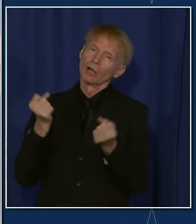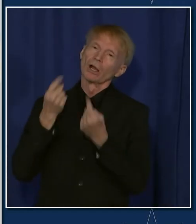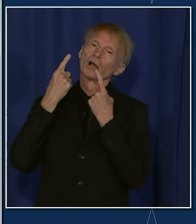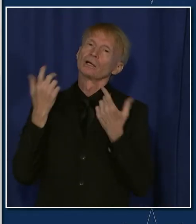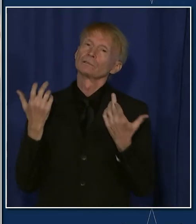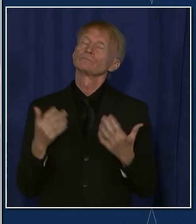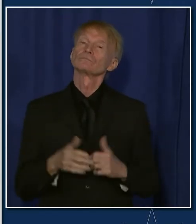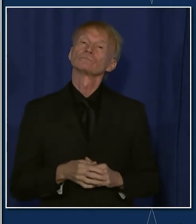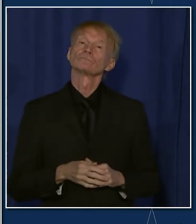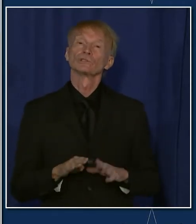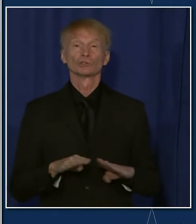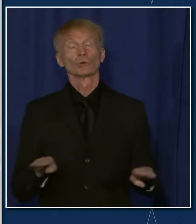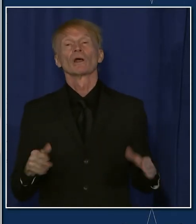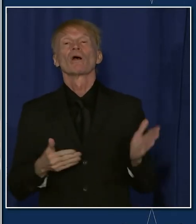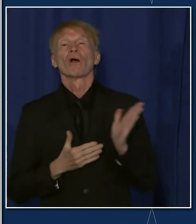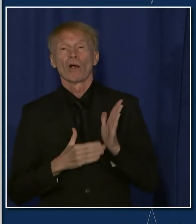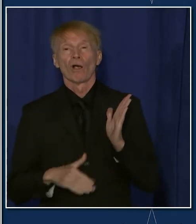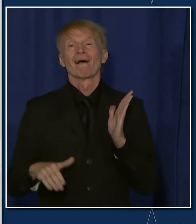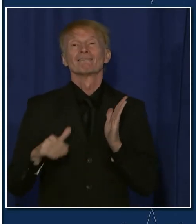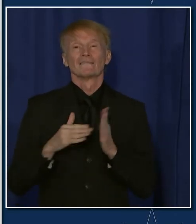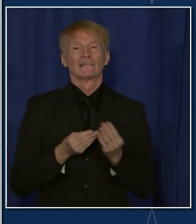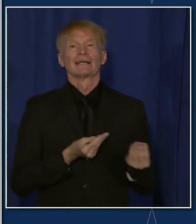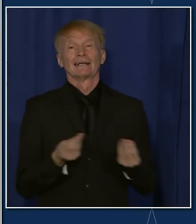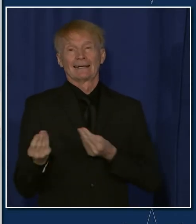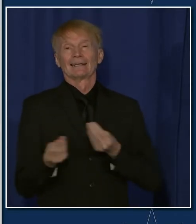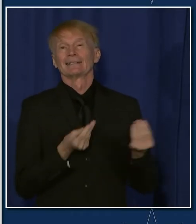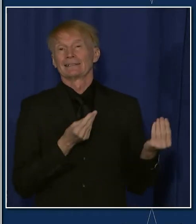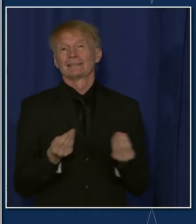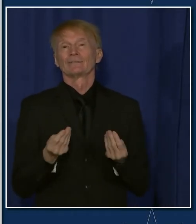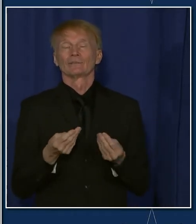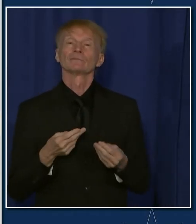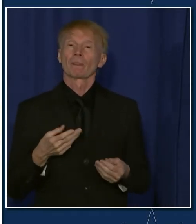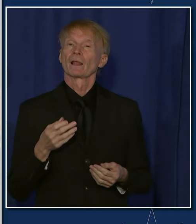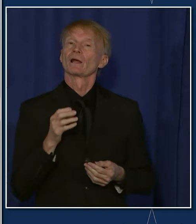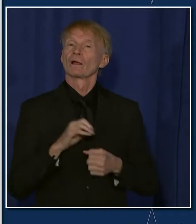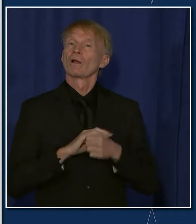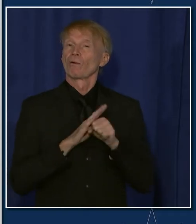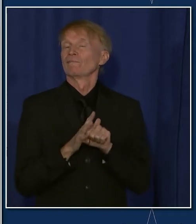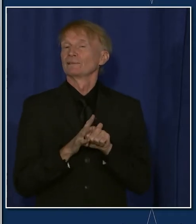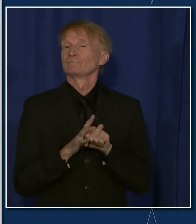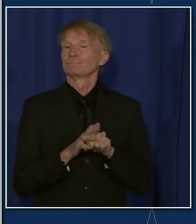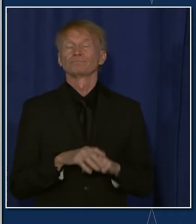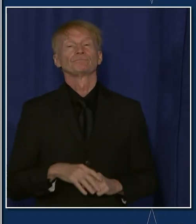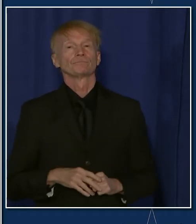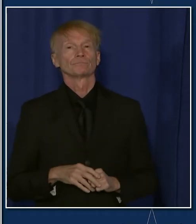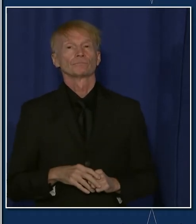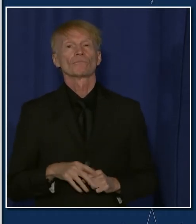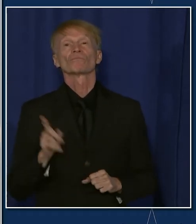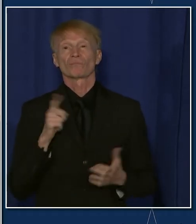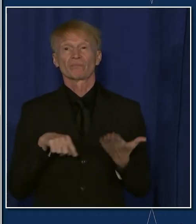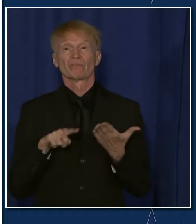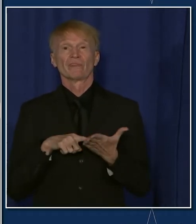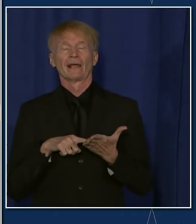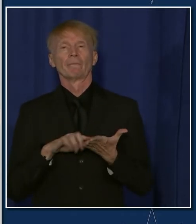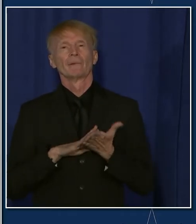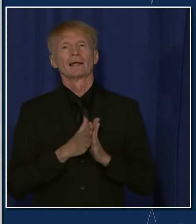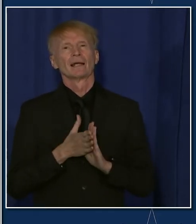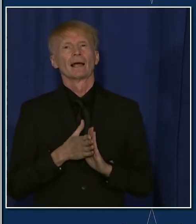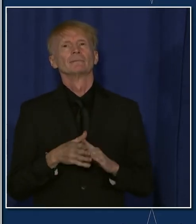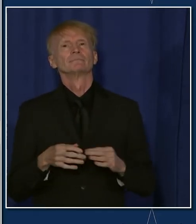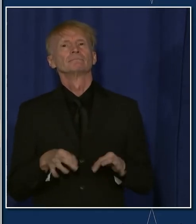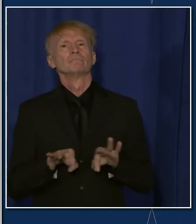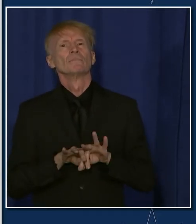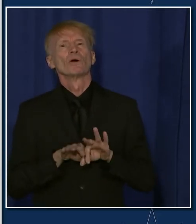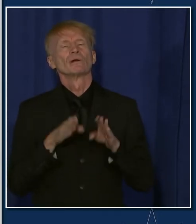are often reservoirs of COVID-19, and they are often served as vectors of